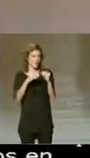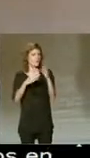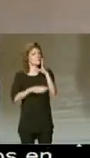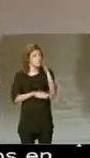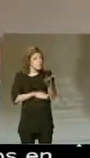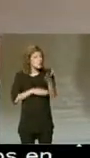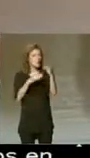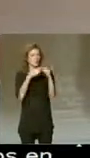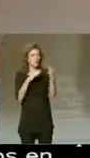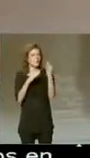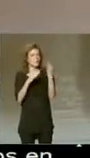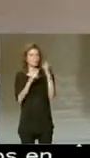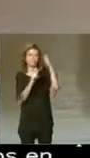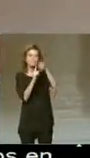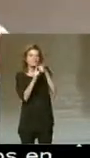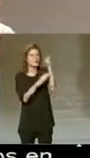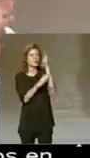user-centric design.